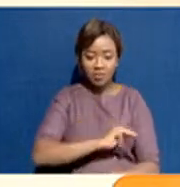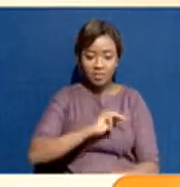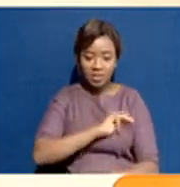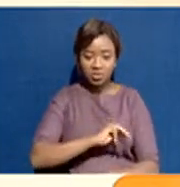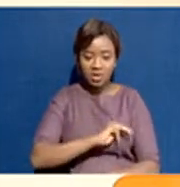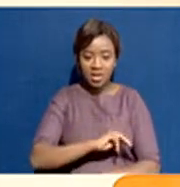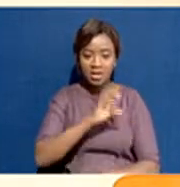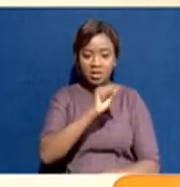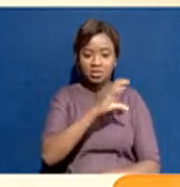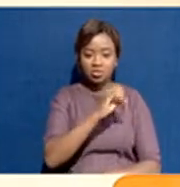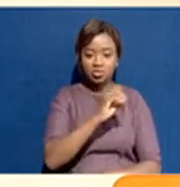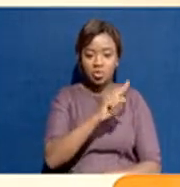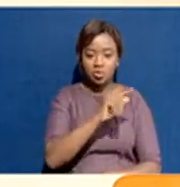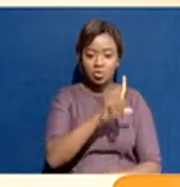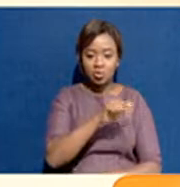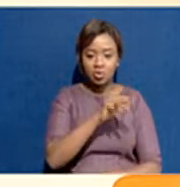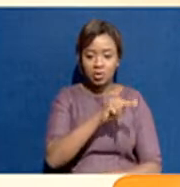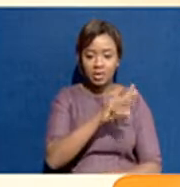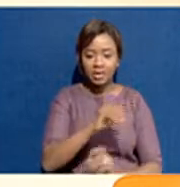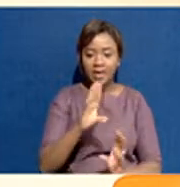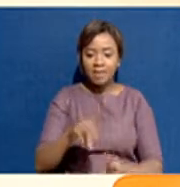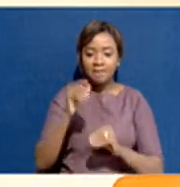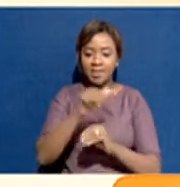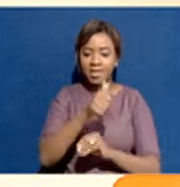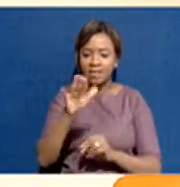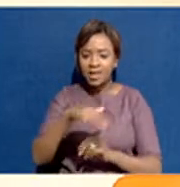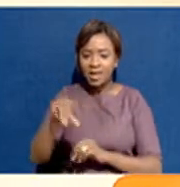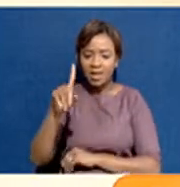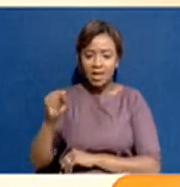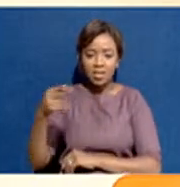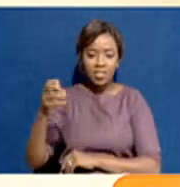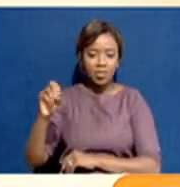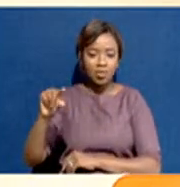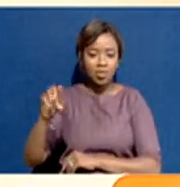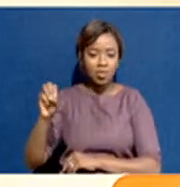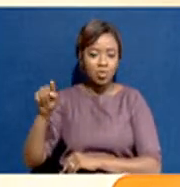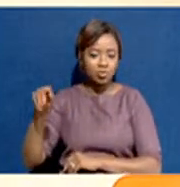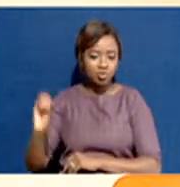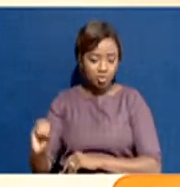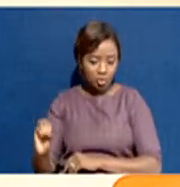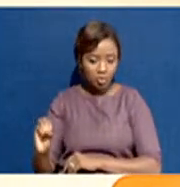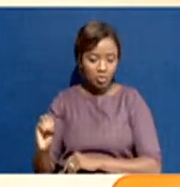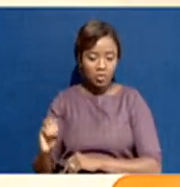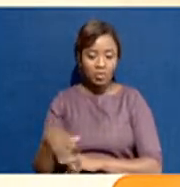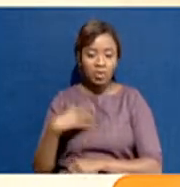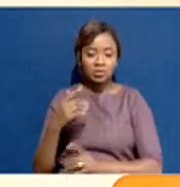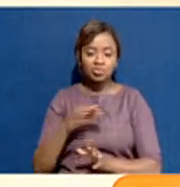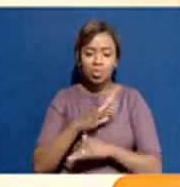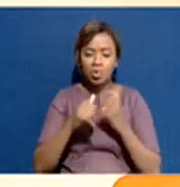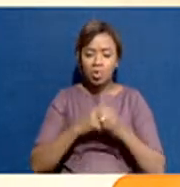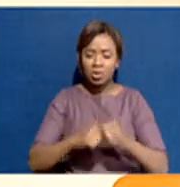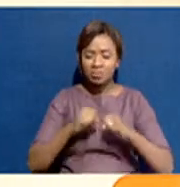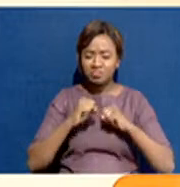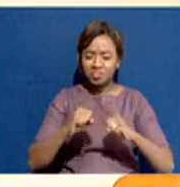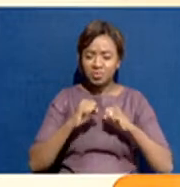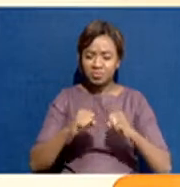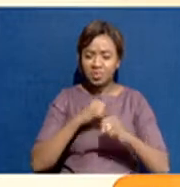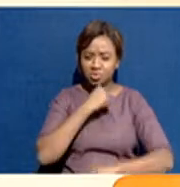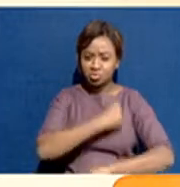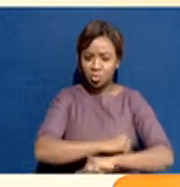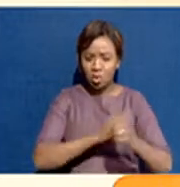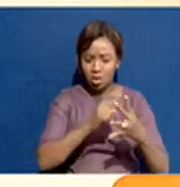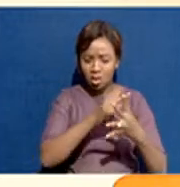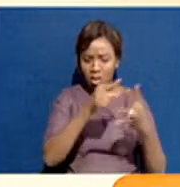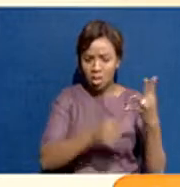picked Thogoto over, say, Loyangalani. All the prestigious schools I have listed at the